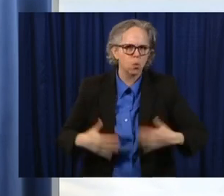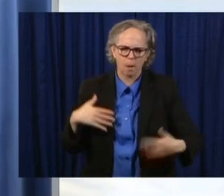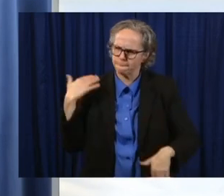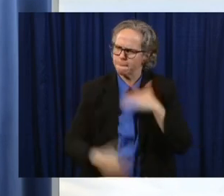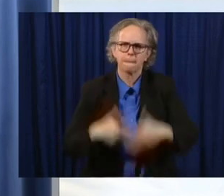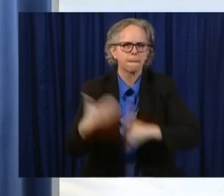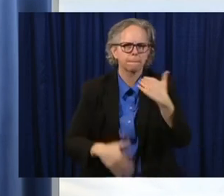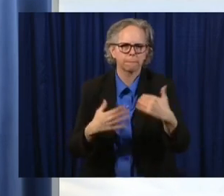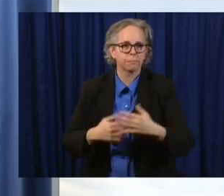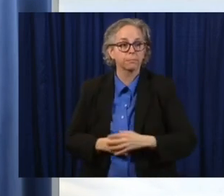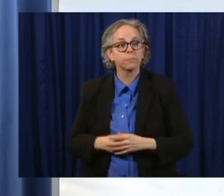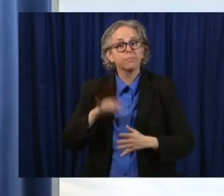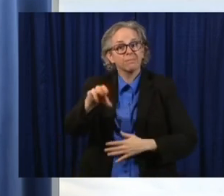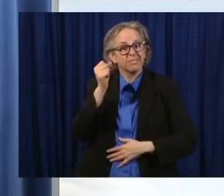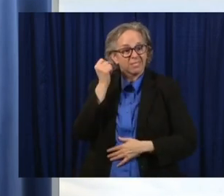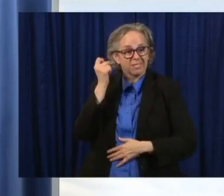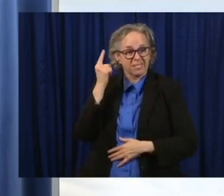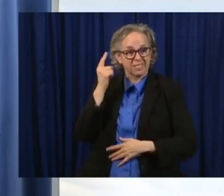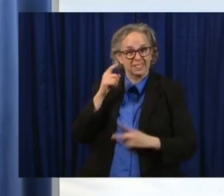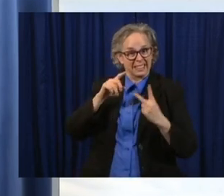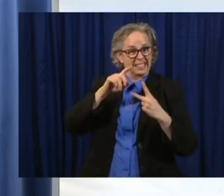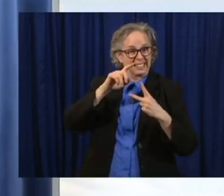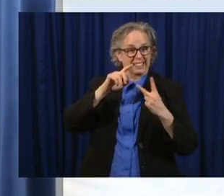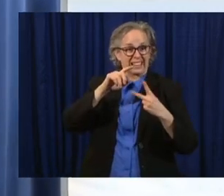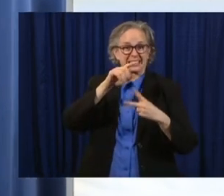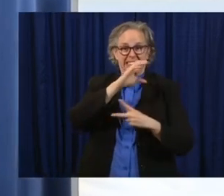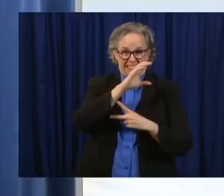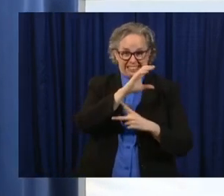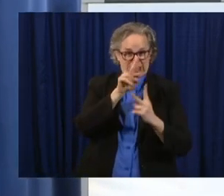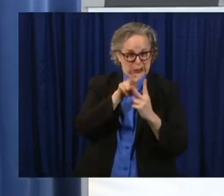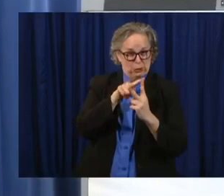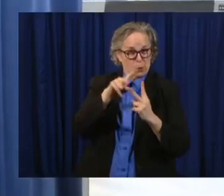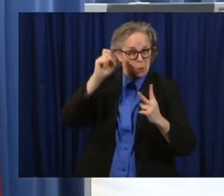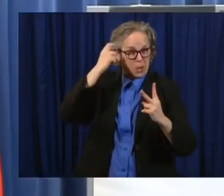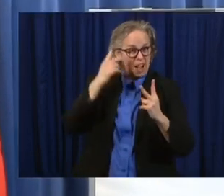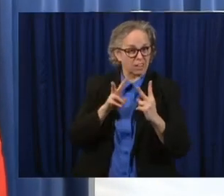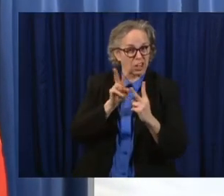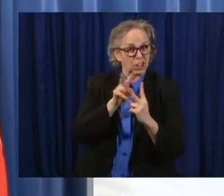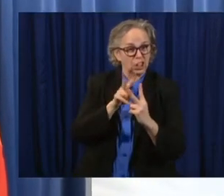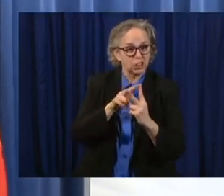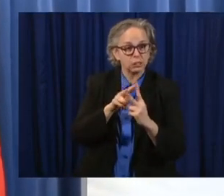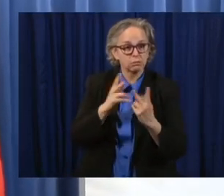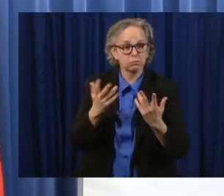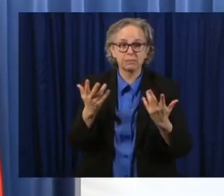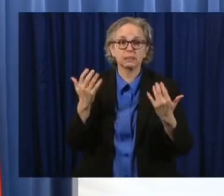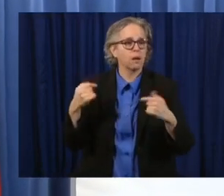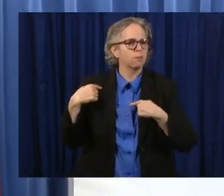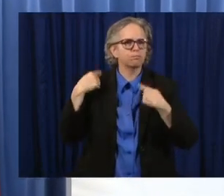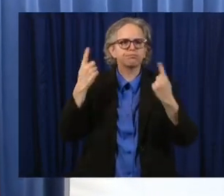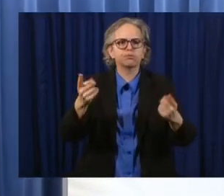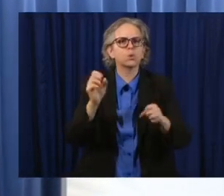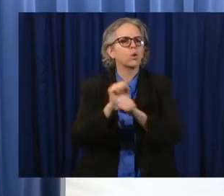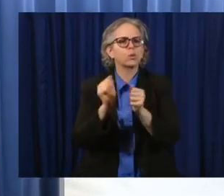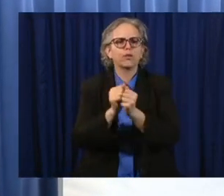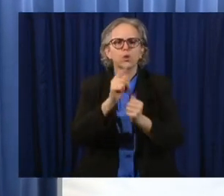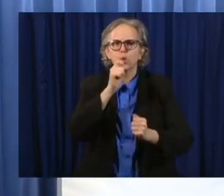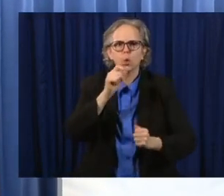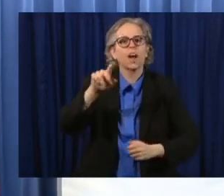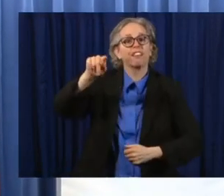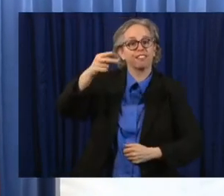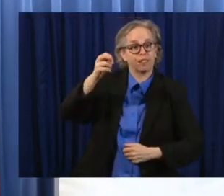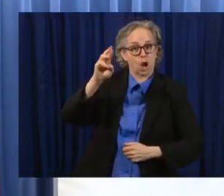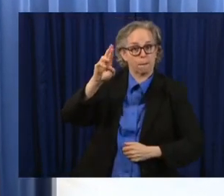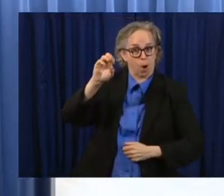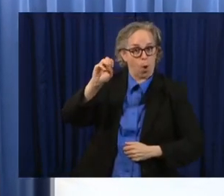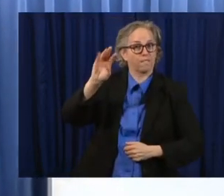Governor Taft, Governor Celeste this week had a major breakthrough working with Thermo Fisher that will really